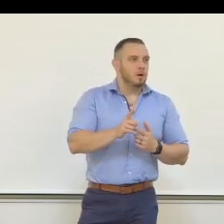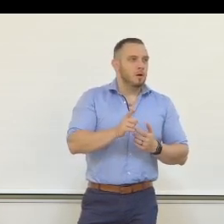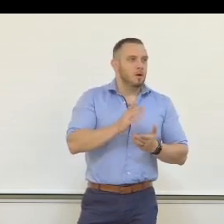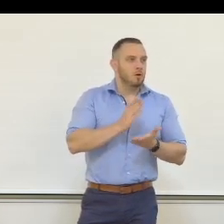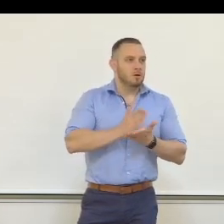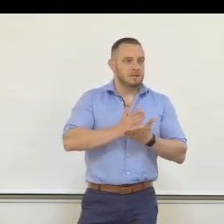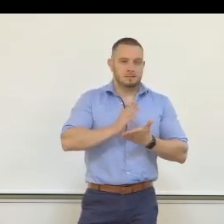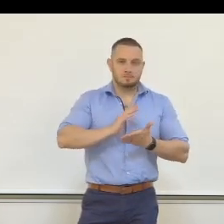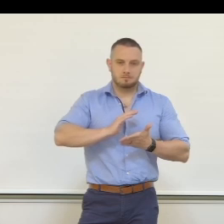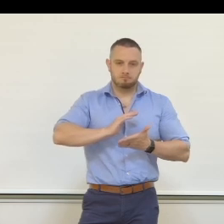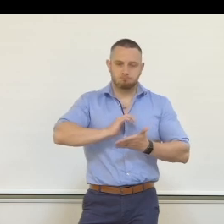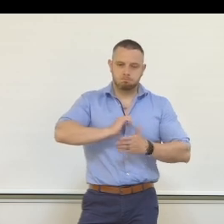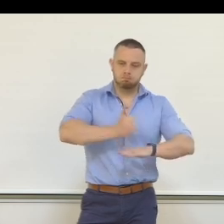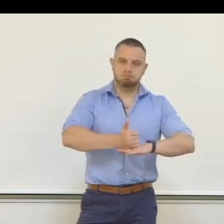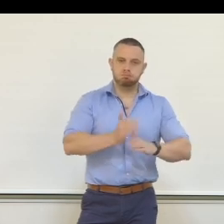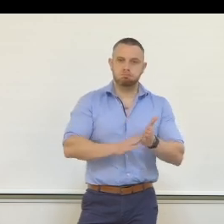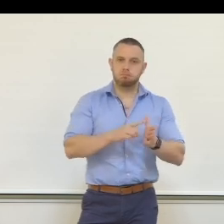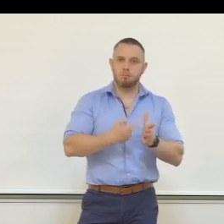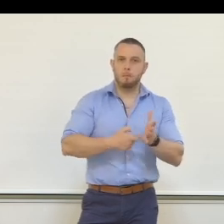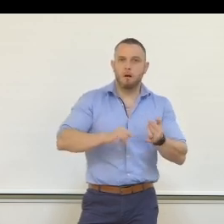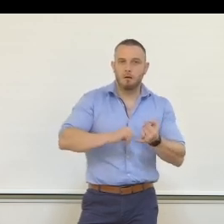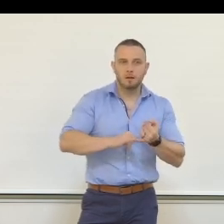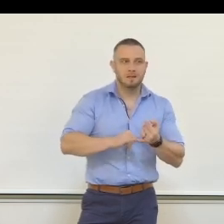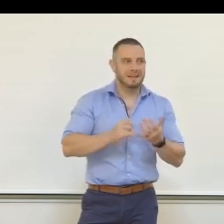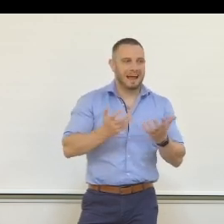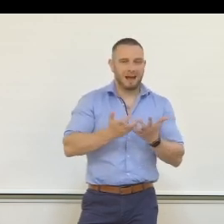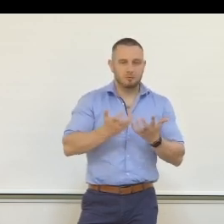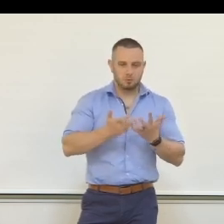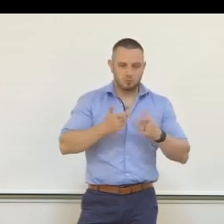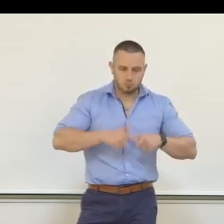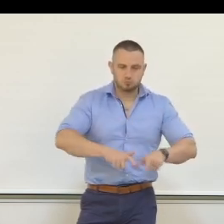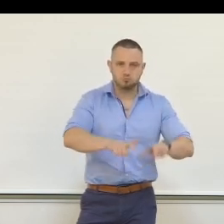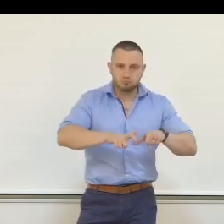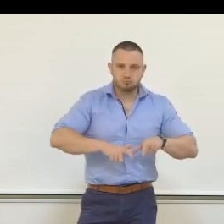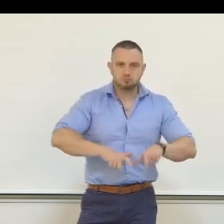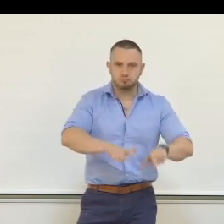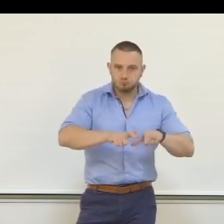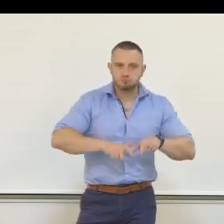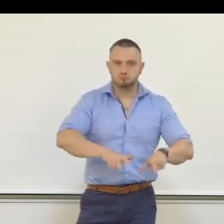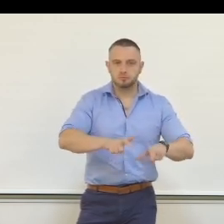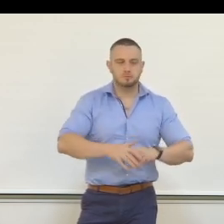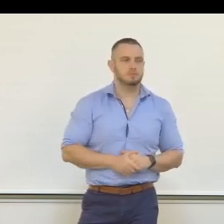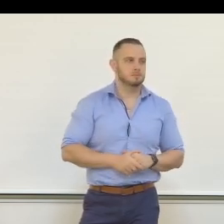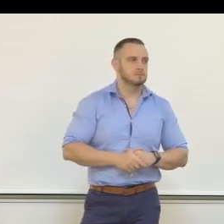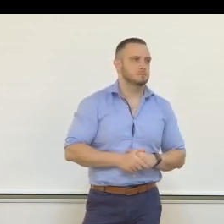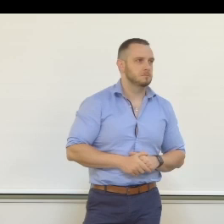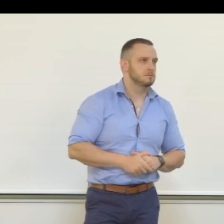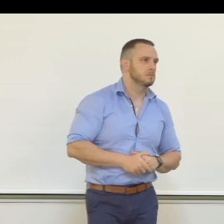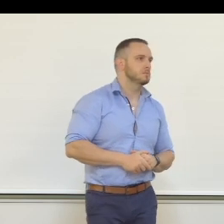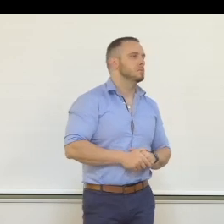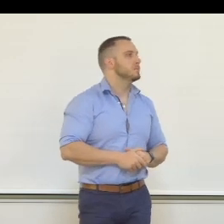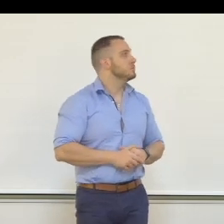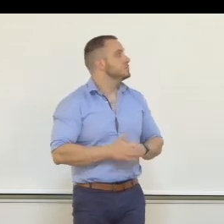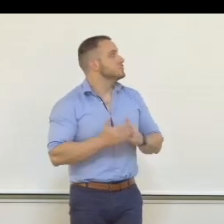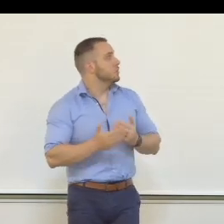settlements on Mars and really how to sustain them in a sustainable way. So of course,